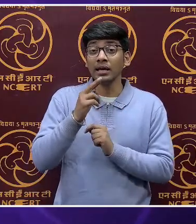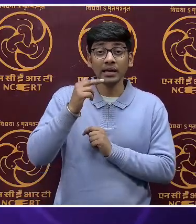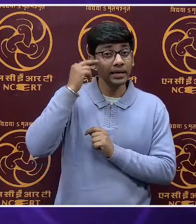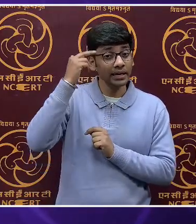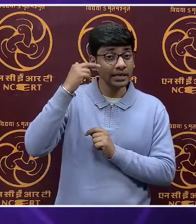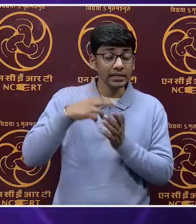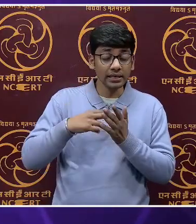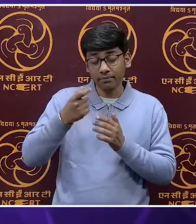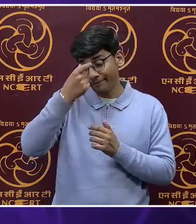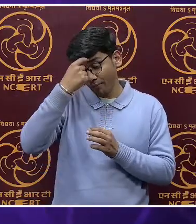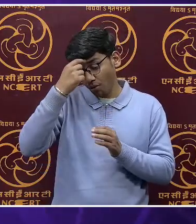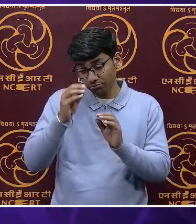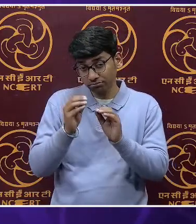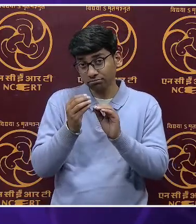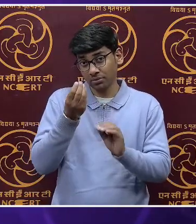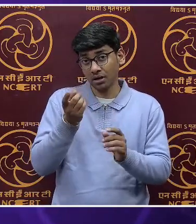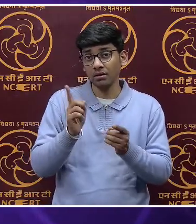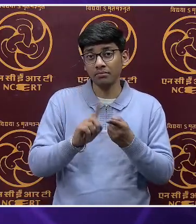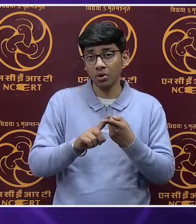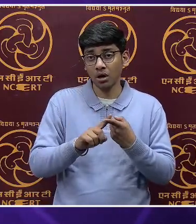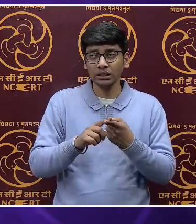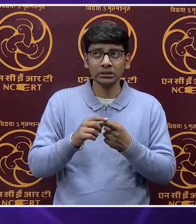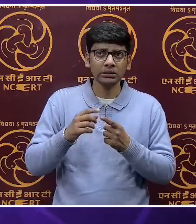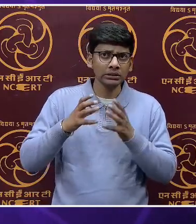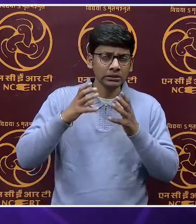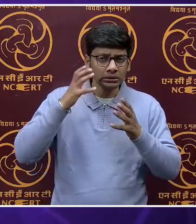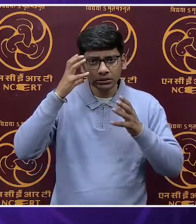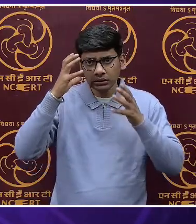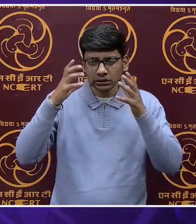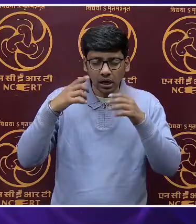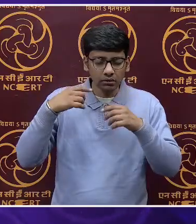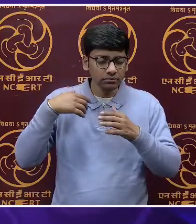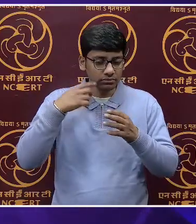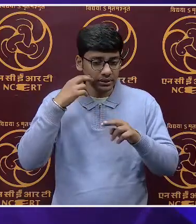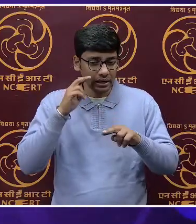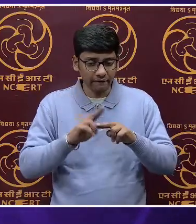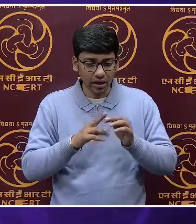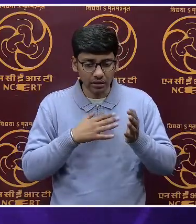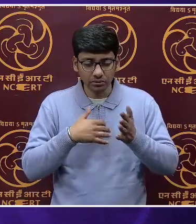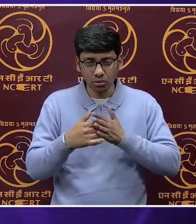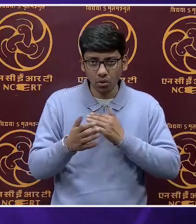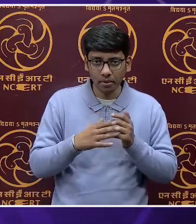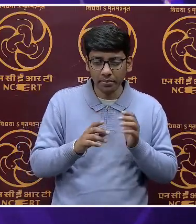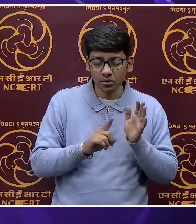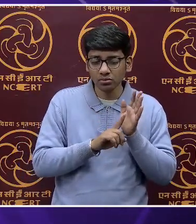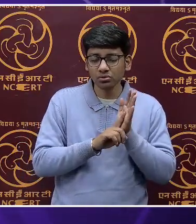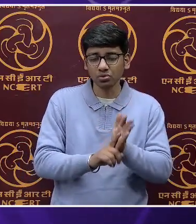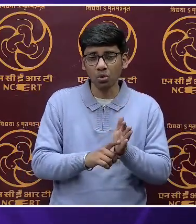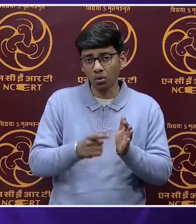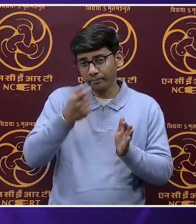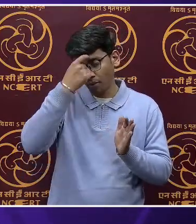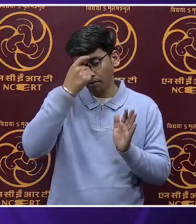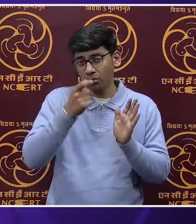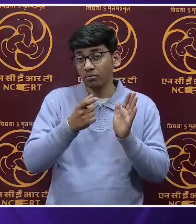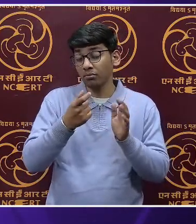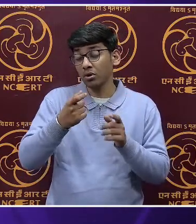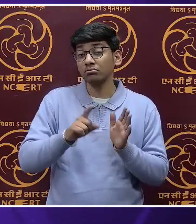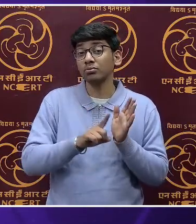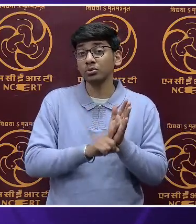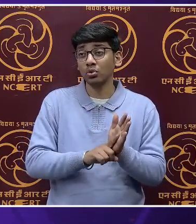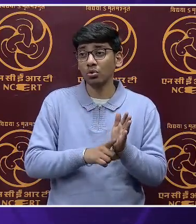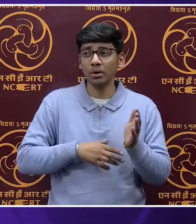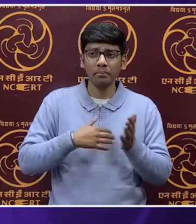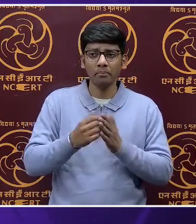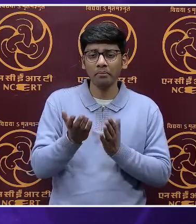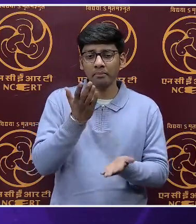a scary thought comes to their mind that if it will come up front, then she will not fit in. She'll be judged.